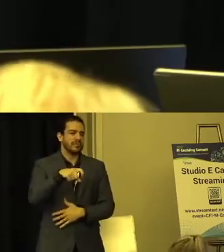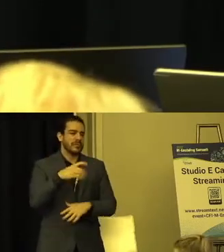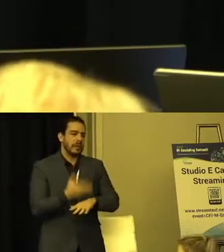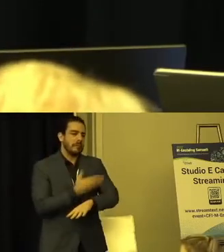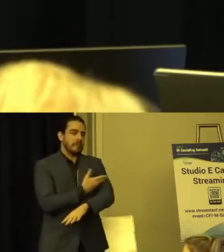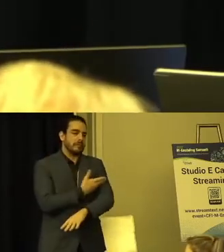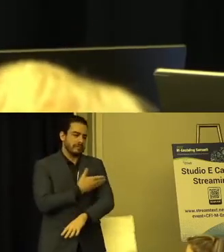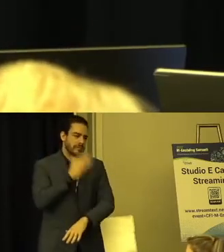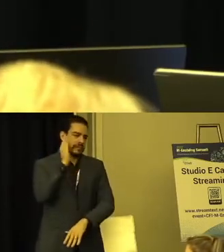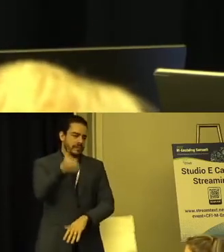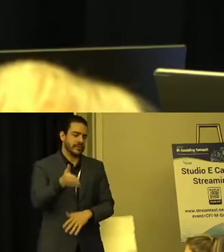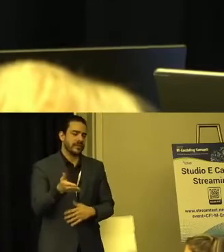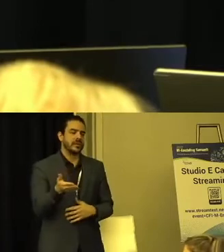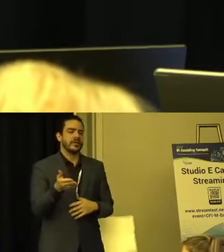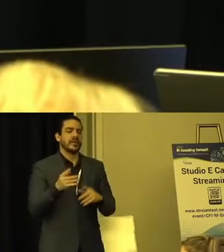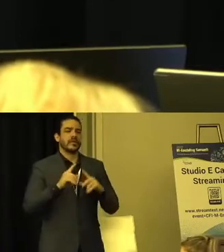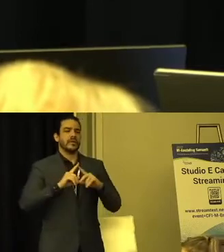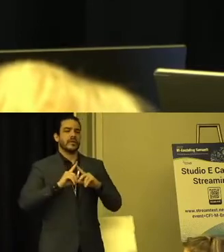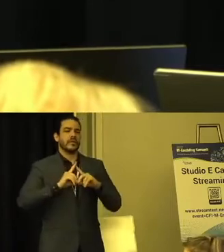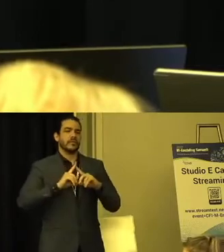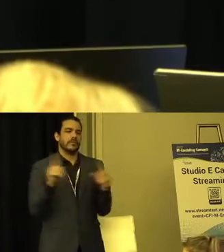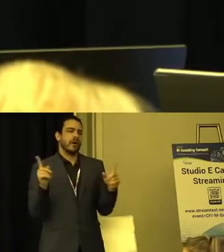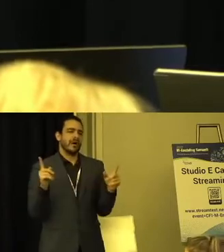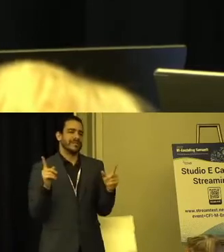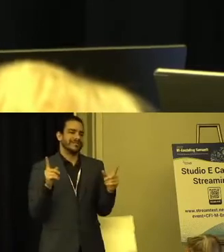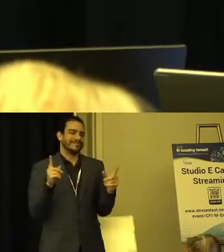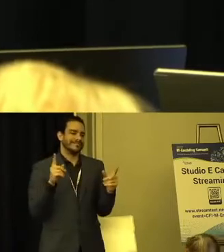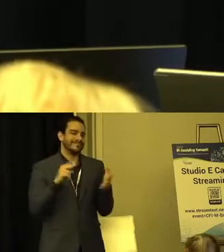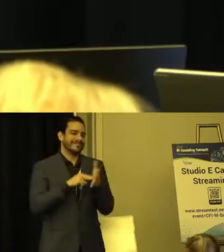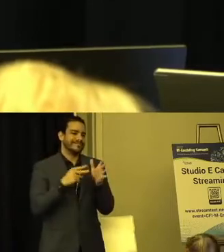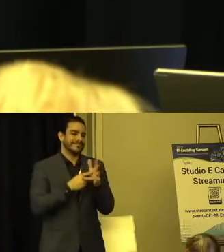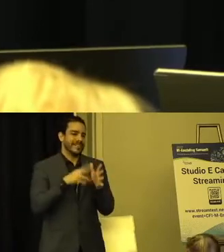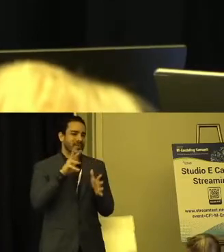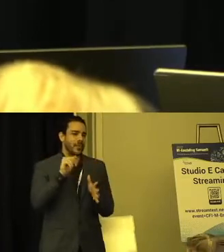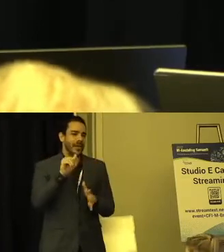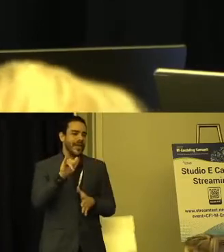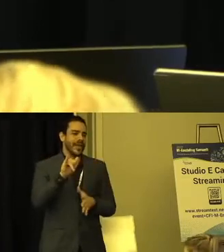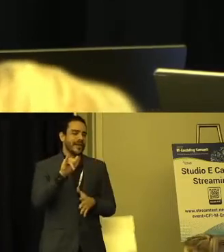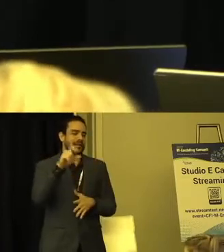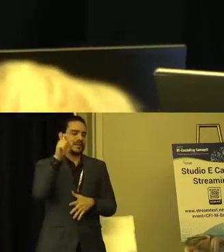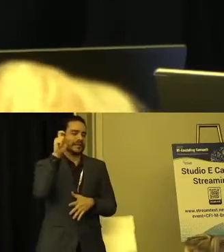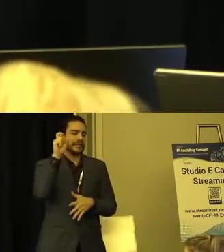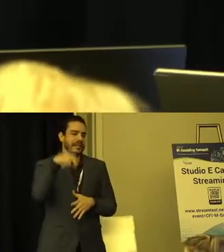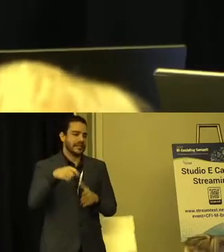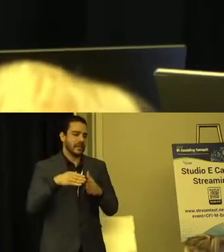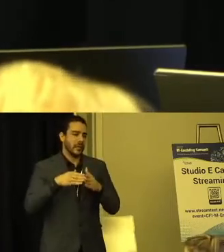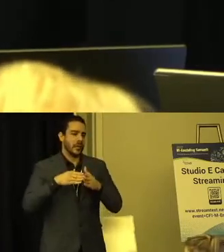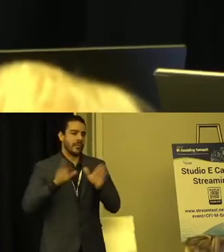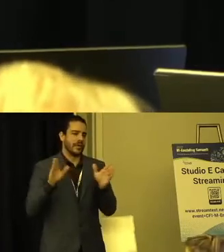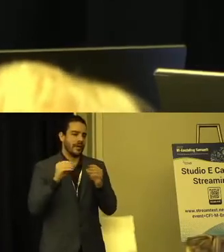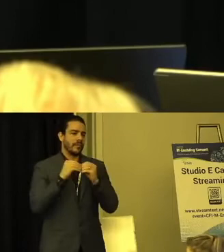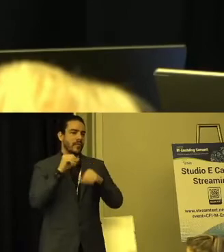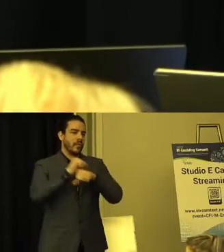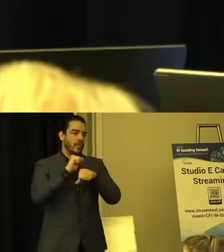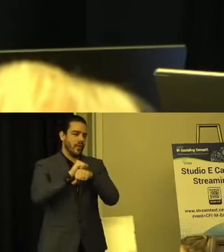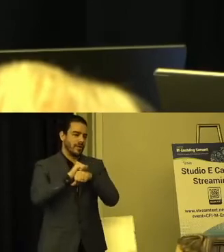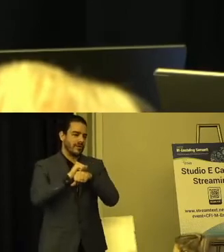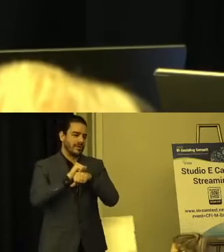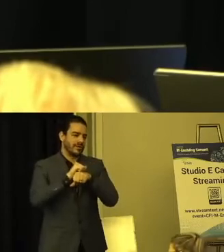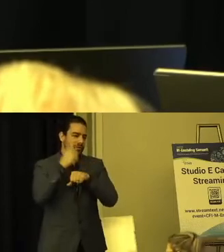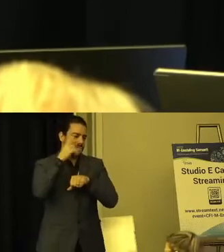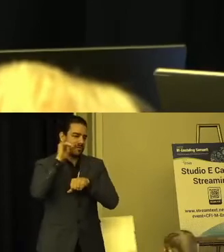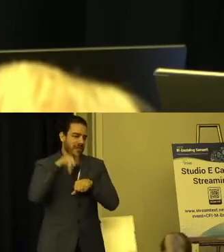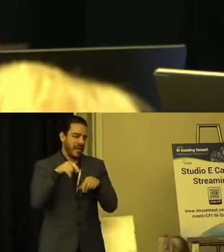in the future, but to do that, WAY needs the space to open up activity, work activity, and those two things